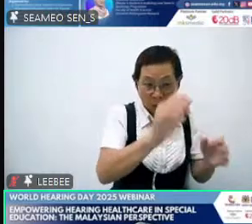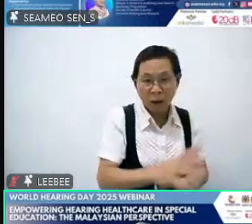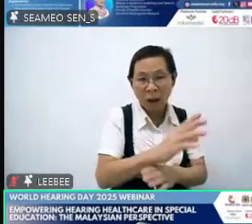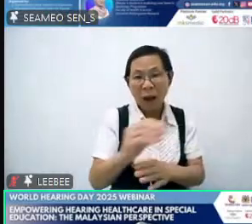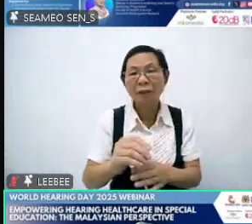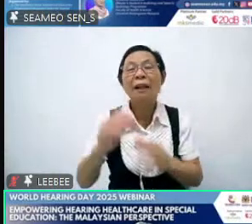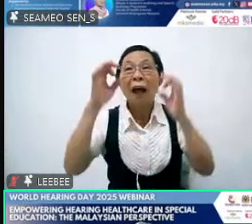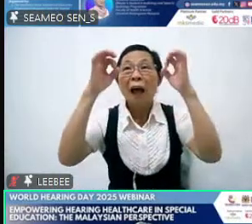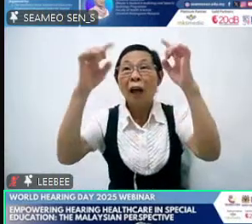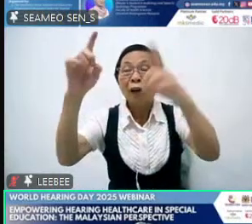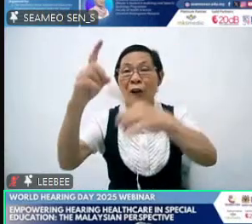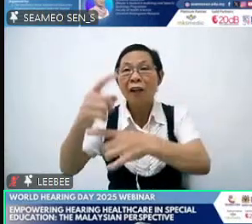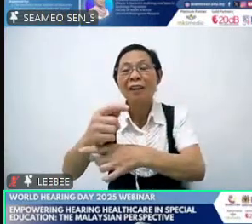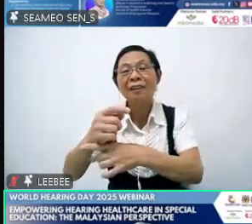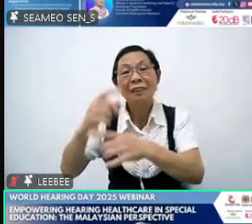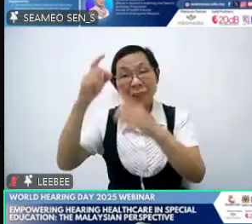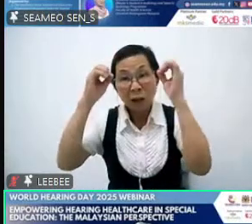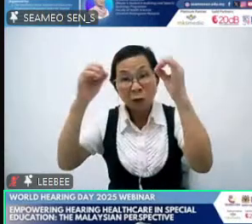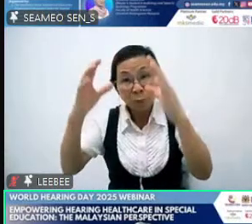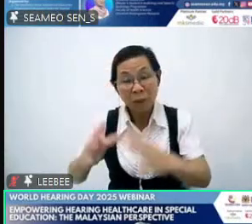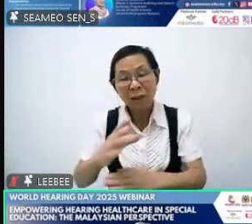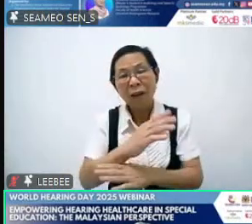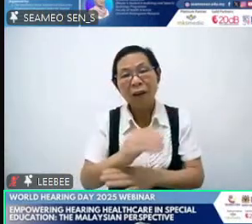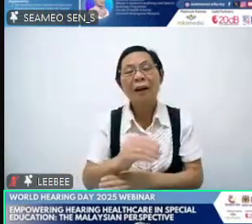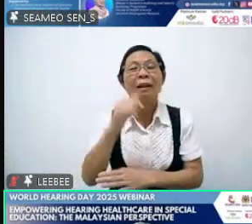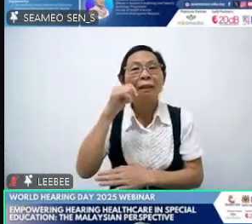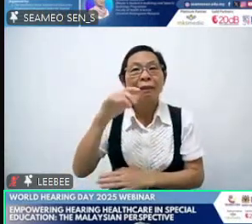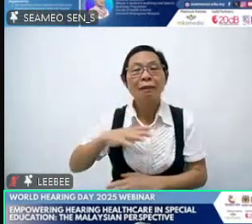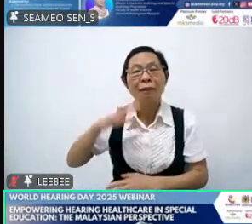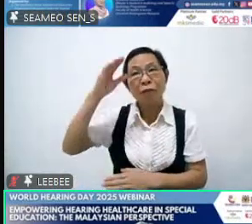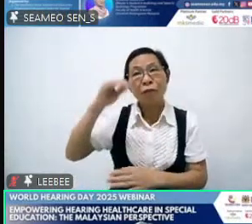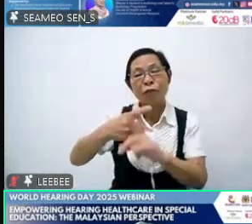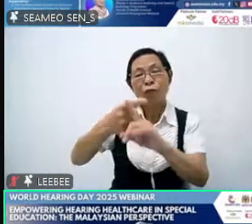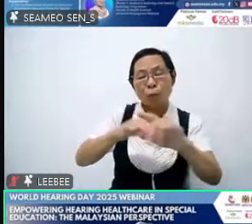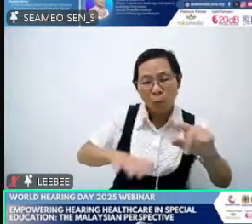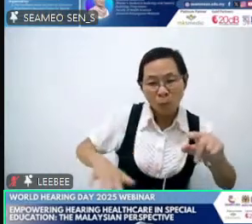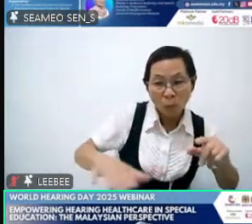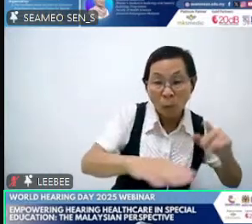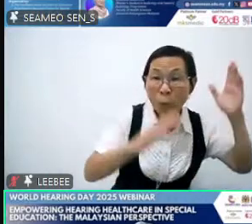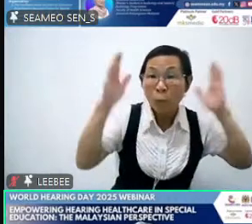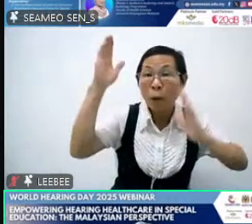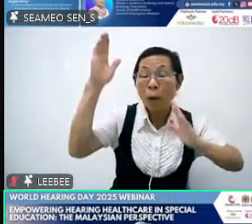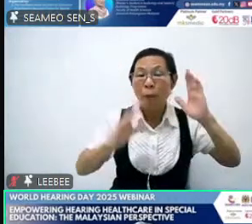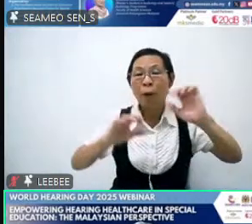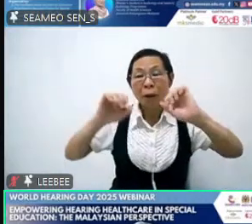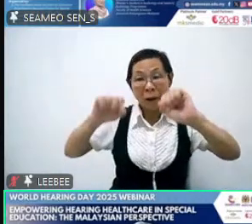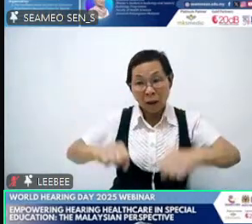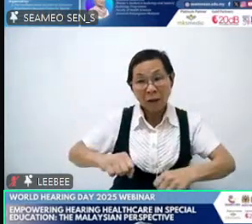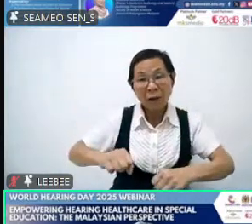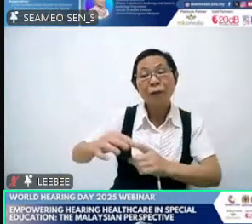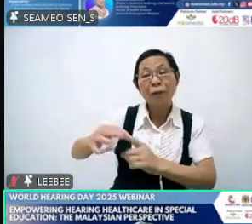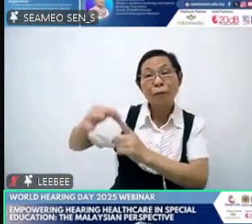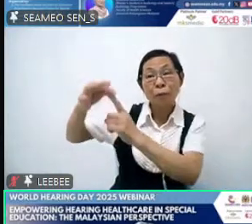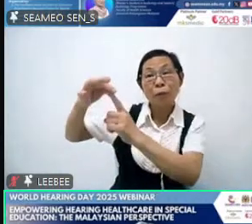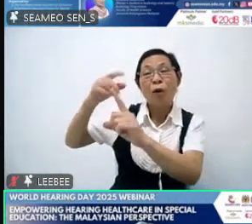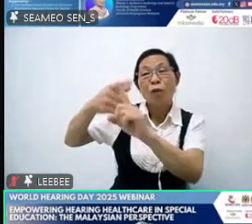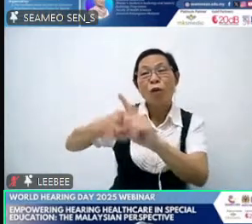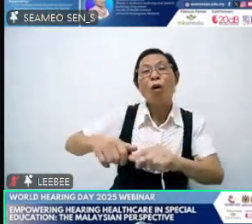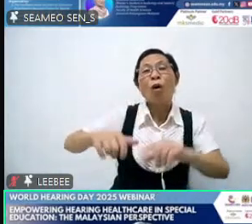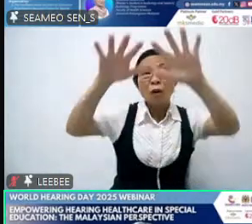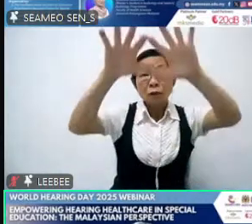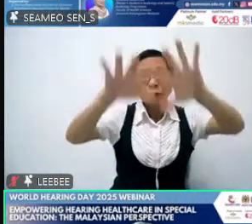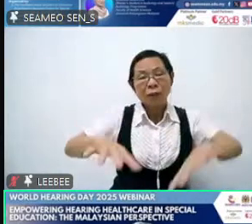practitioners, ladies and gentlemen from all over Malaysia and potentially the Southeast Asian region and